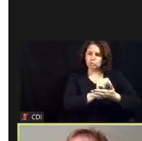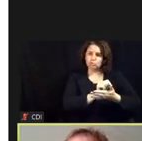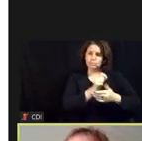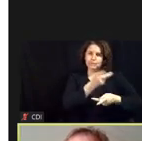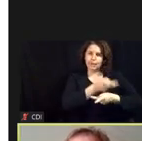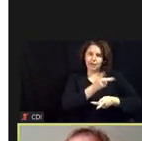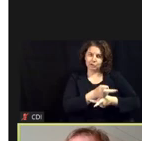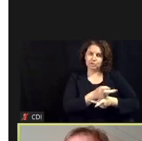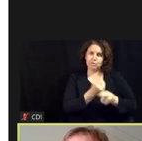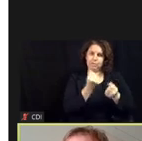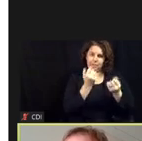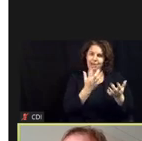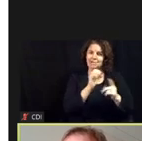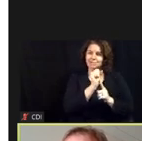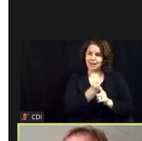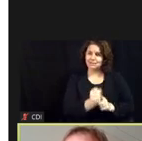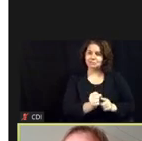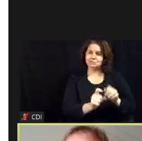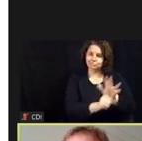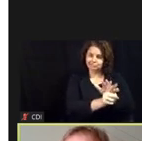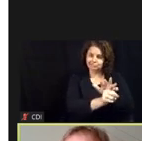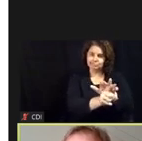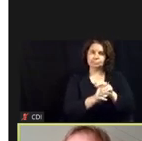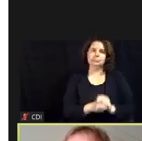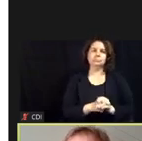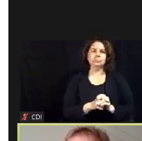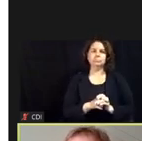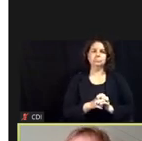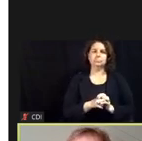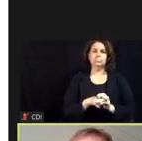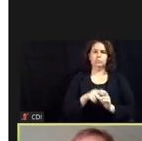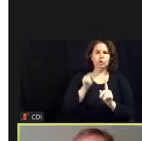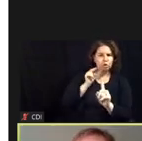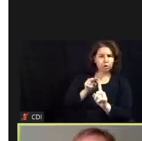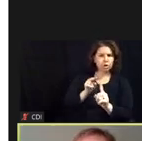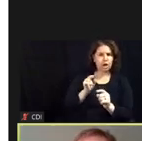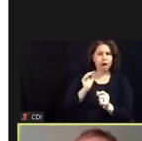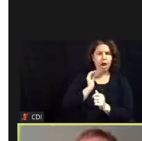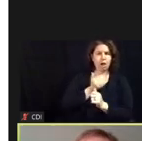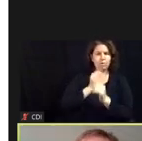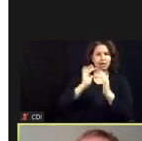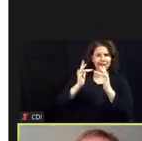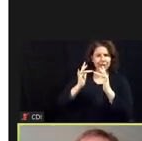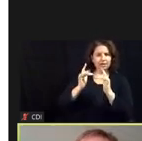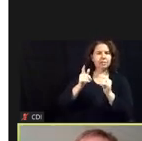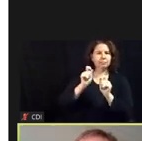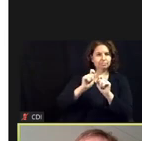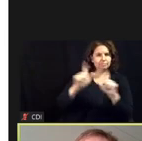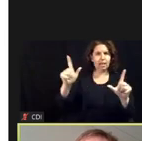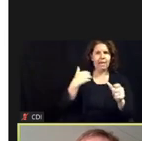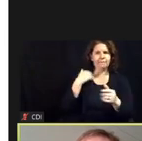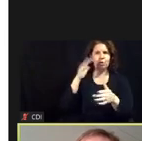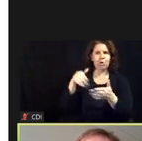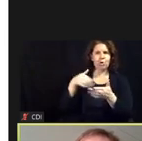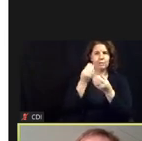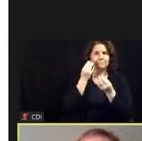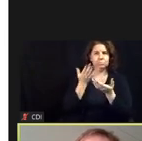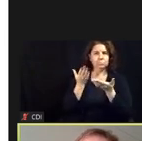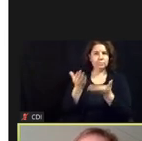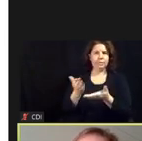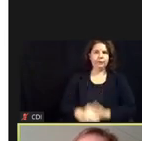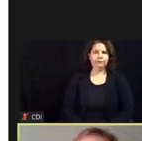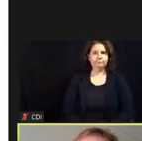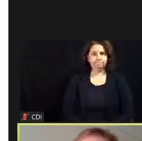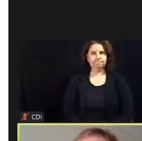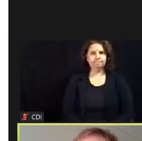website, and any of the data I'm sharing incidentally is available on our website publicly, This is I'll summarize the